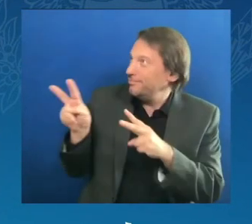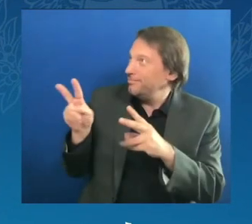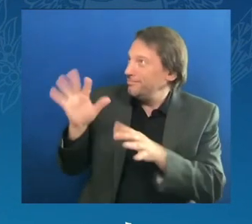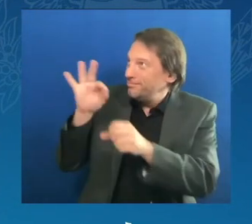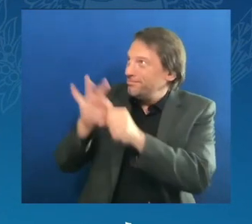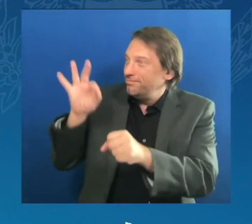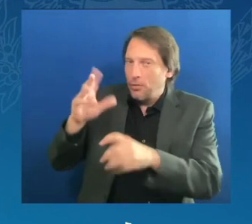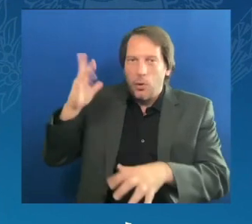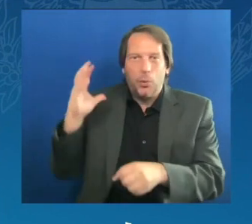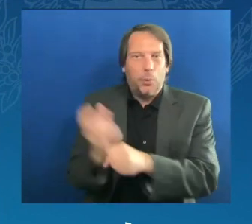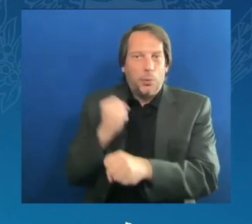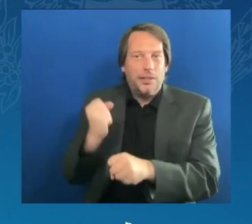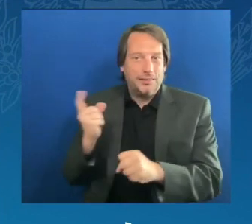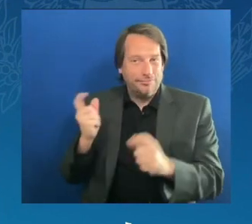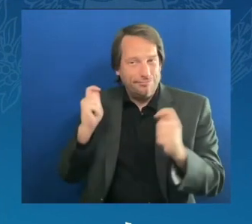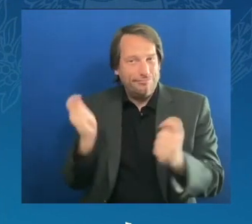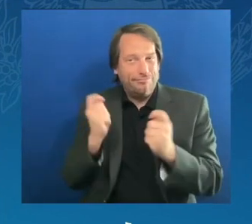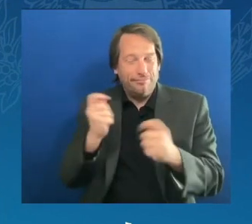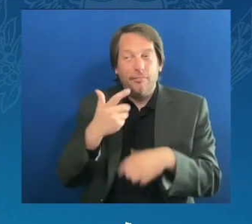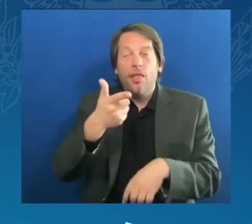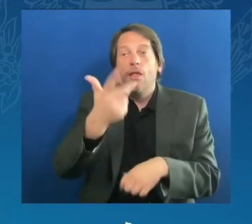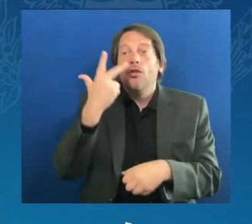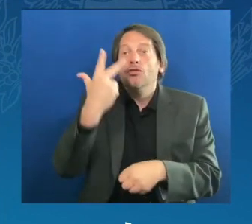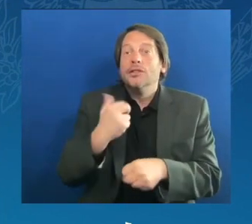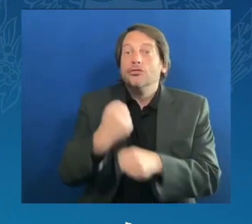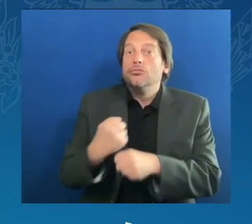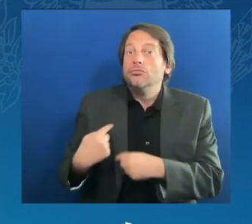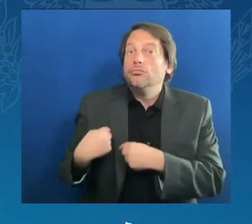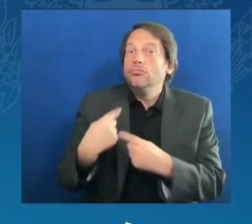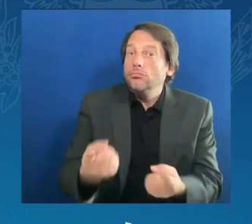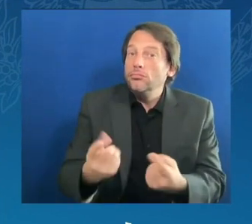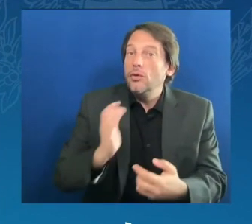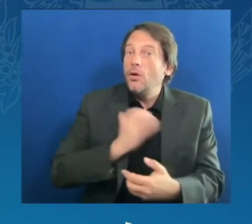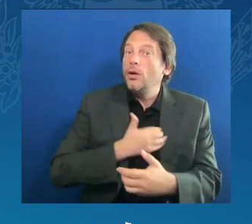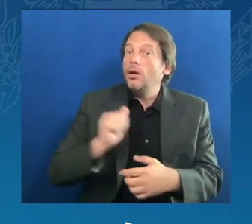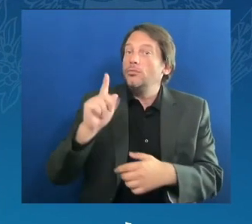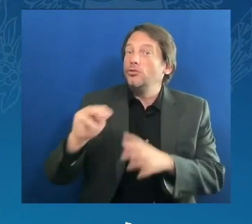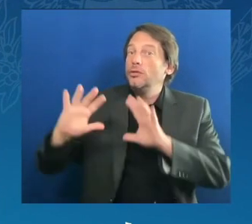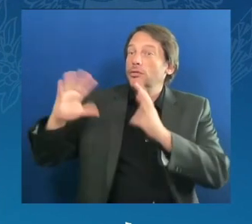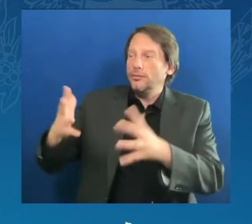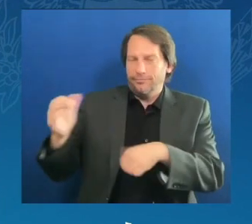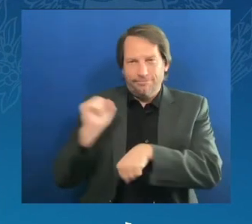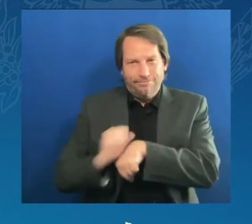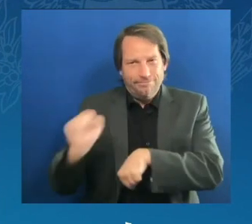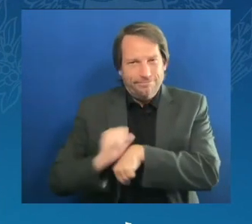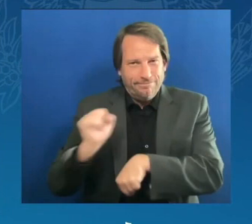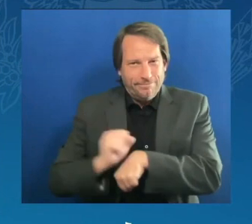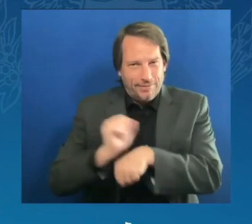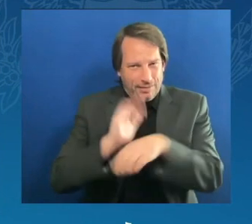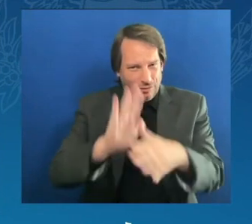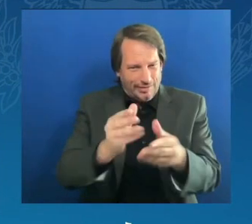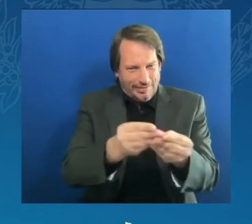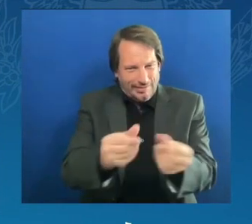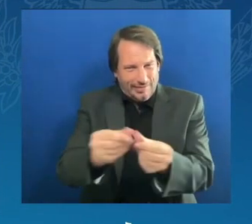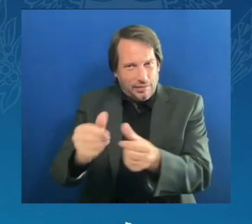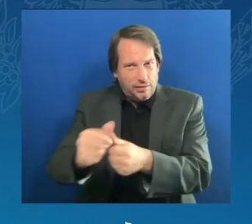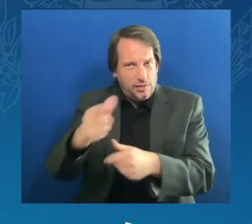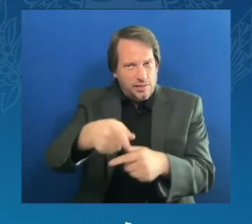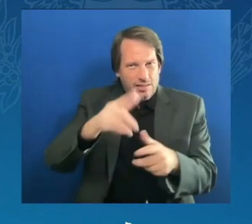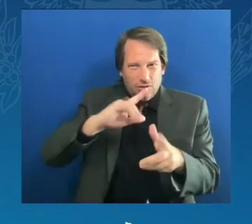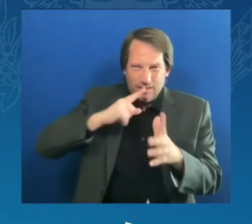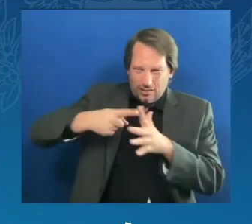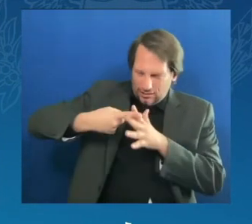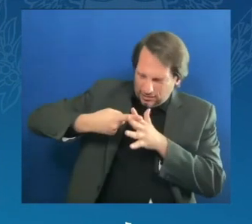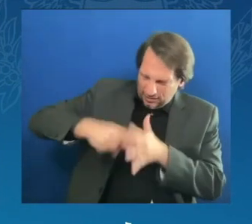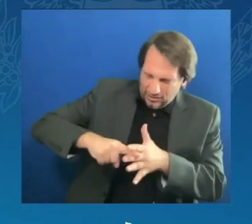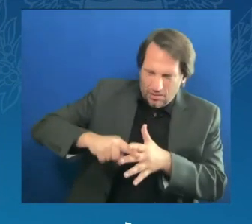Northern Central America and to create what we have named the Root Causes Strategy. That strategy rests